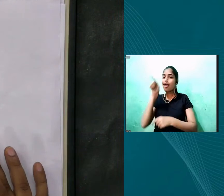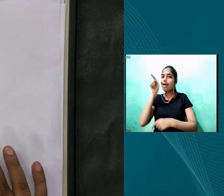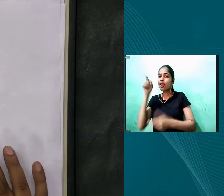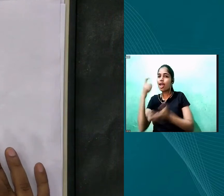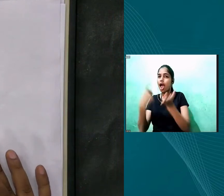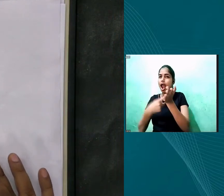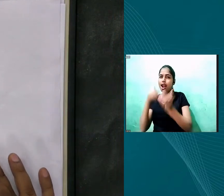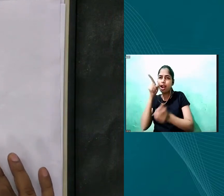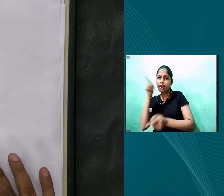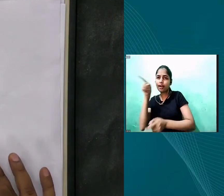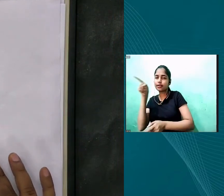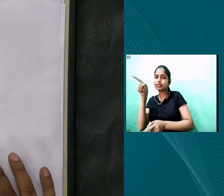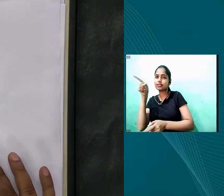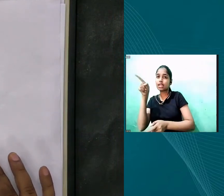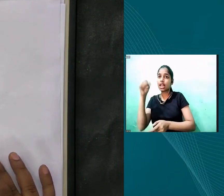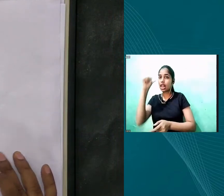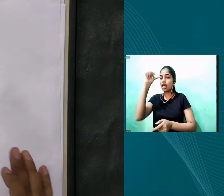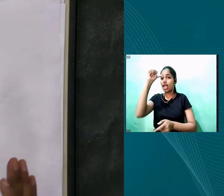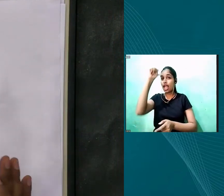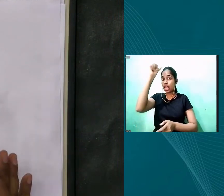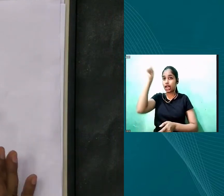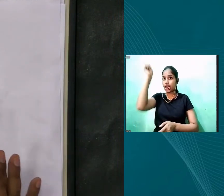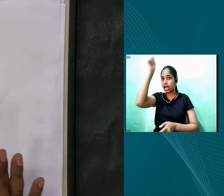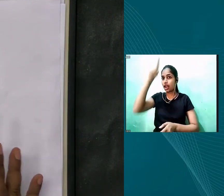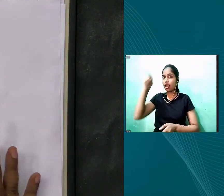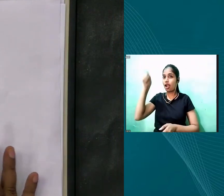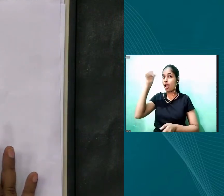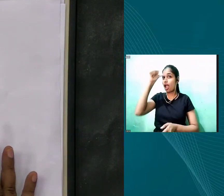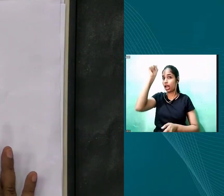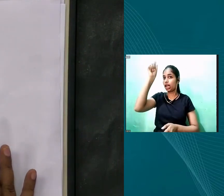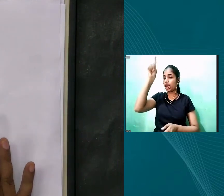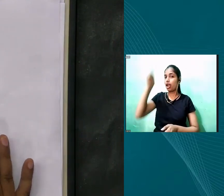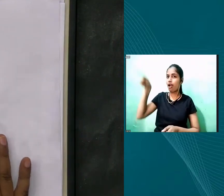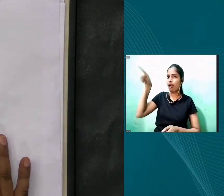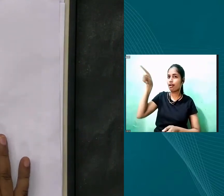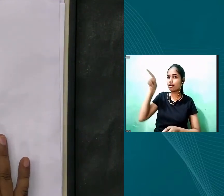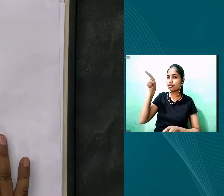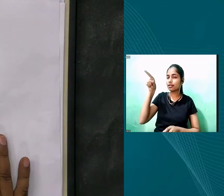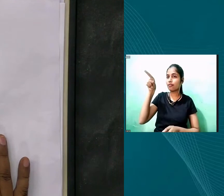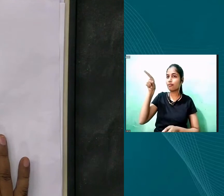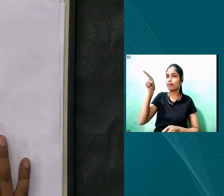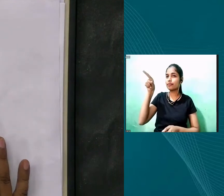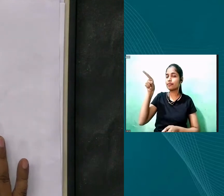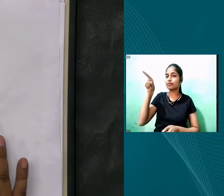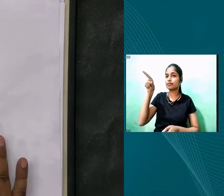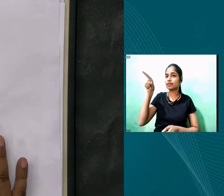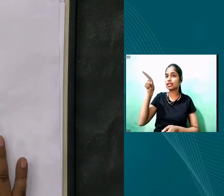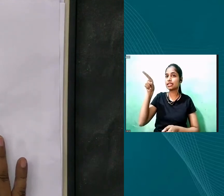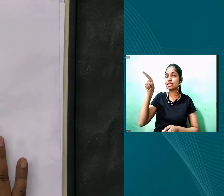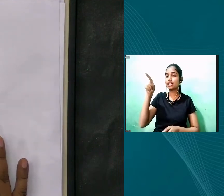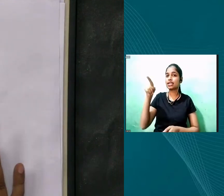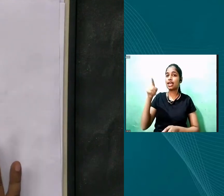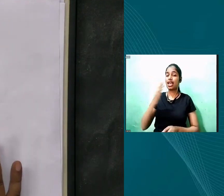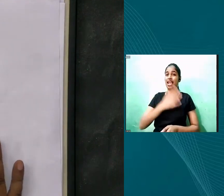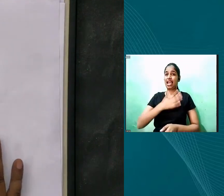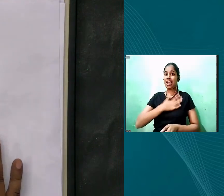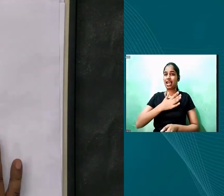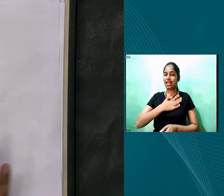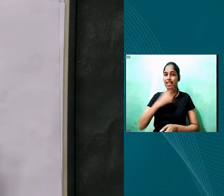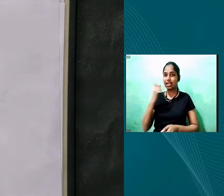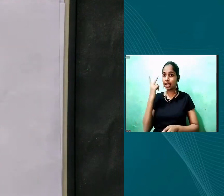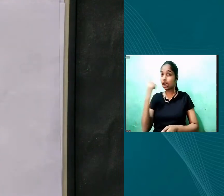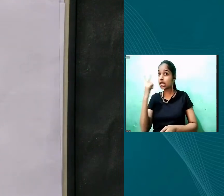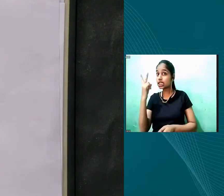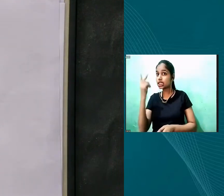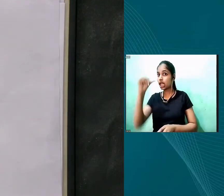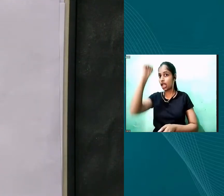where we are now. So green clip, you can see it is India. And